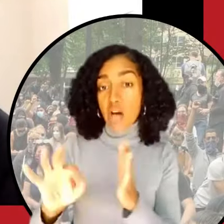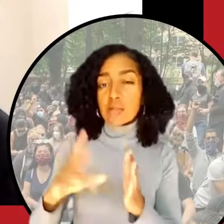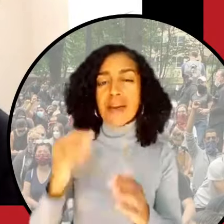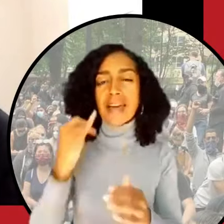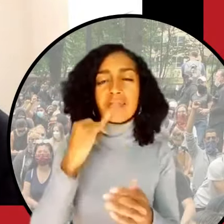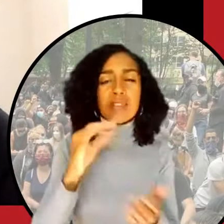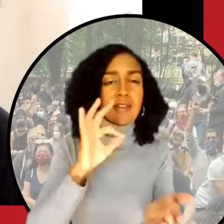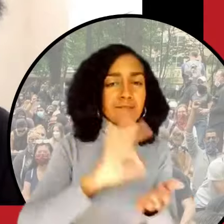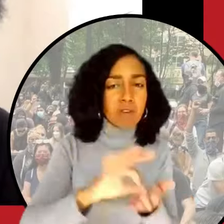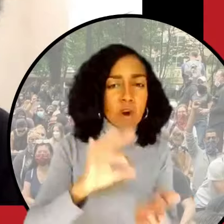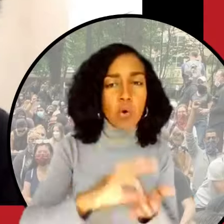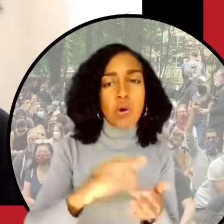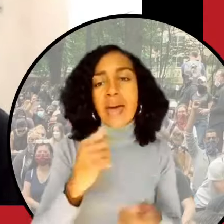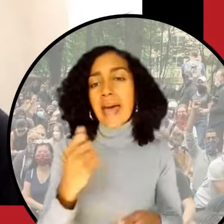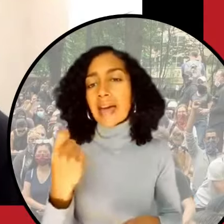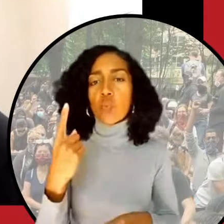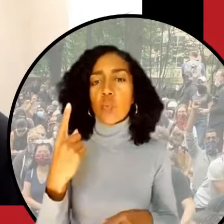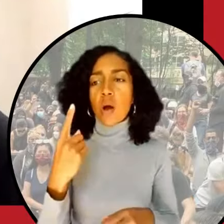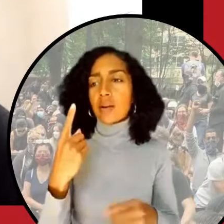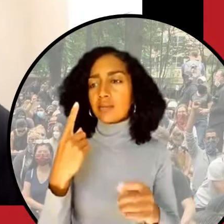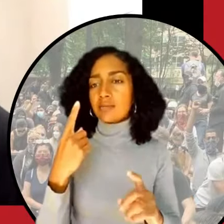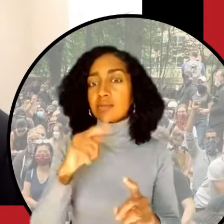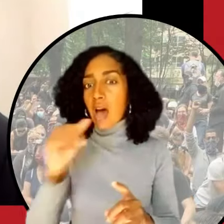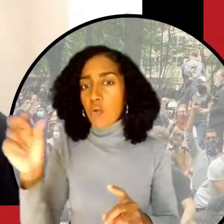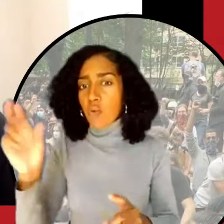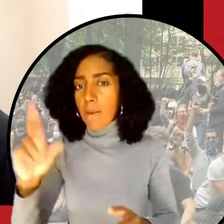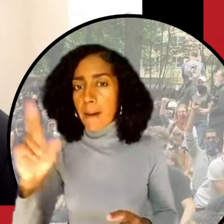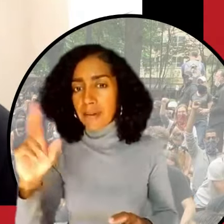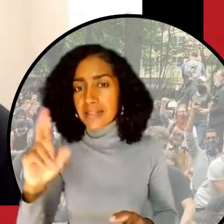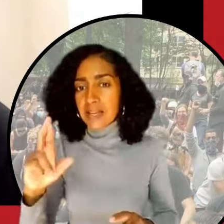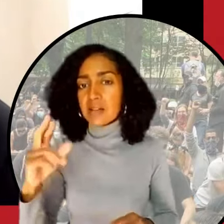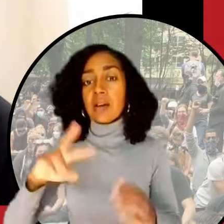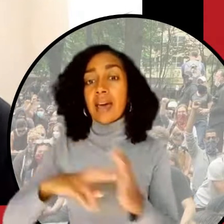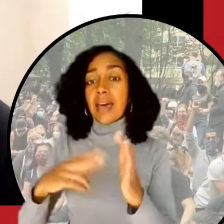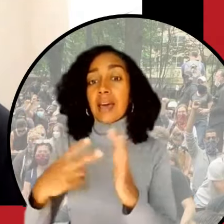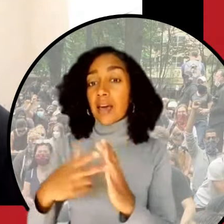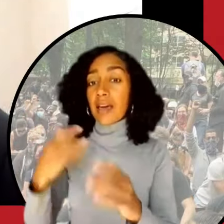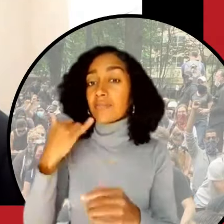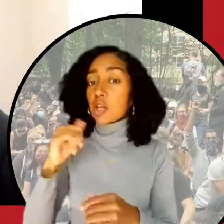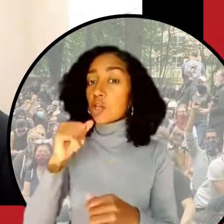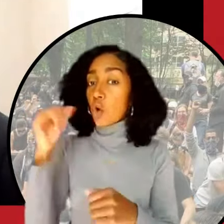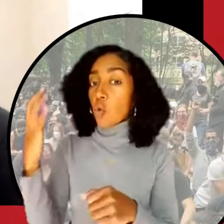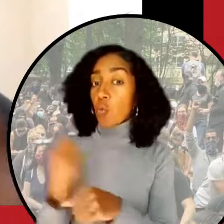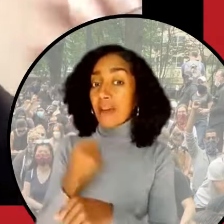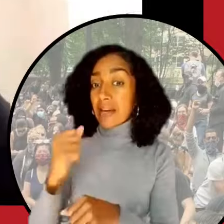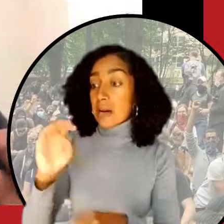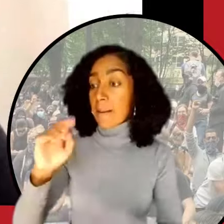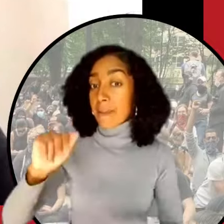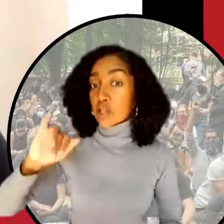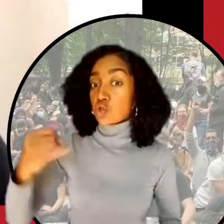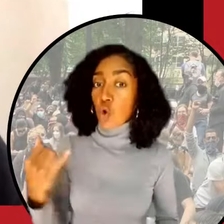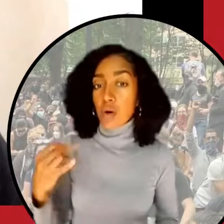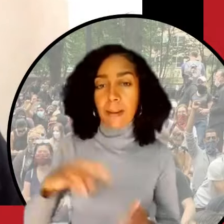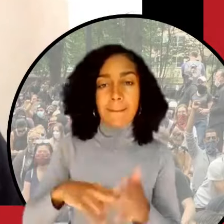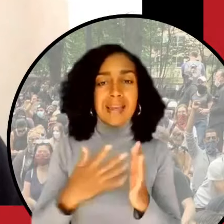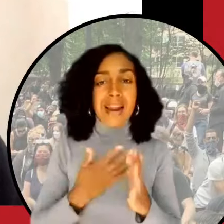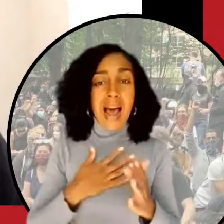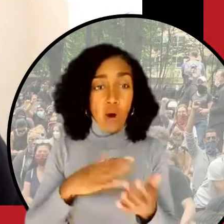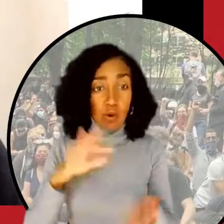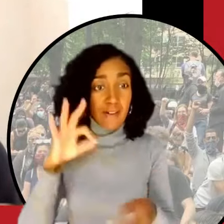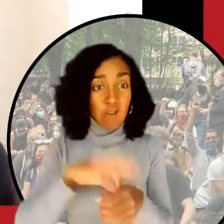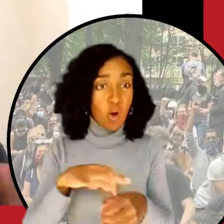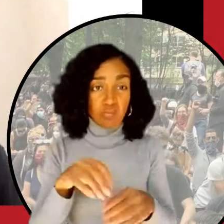not a Republican on the federal level, if they don't get it in, they, you know, if we don't win the majority, we don't get our vote actually really doesn't